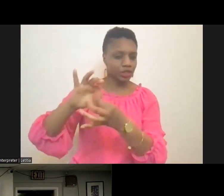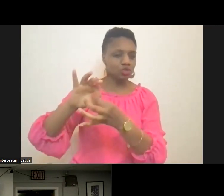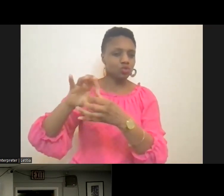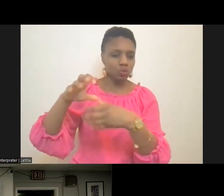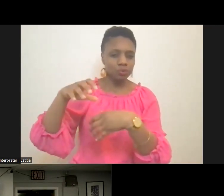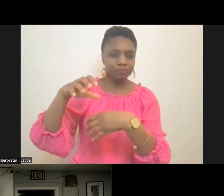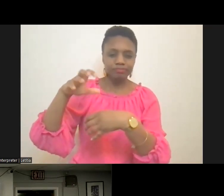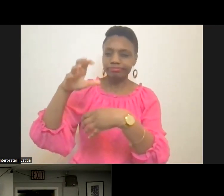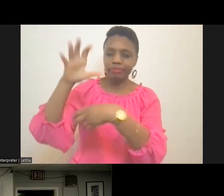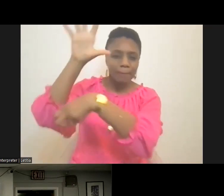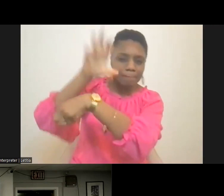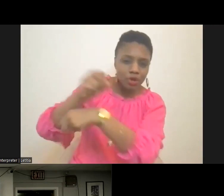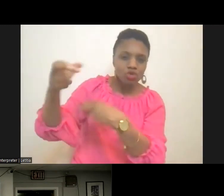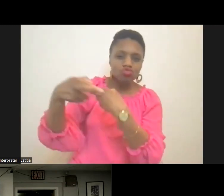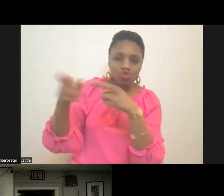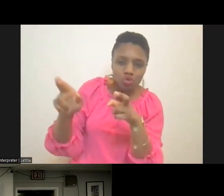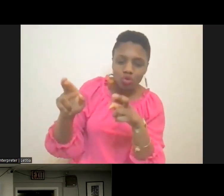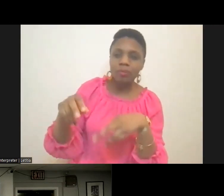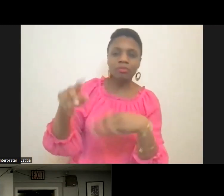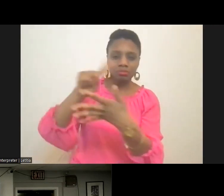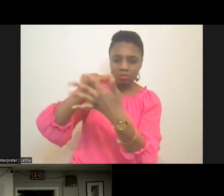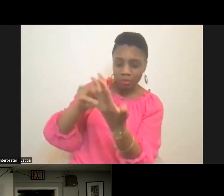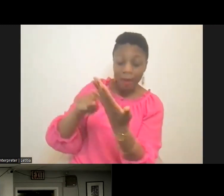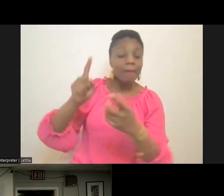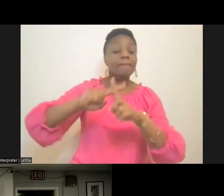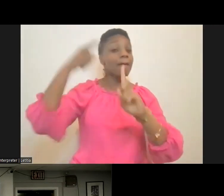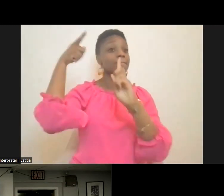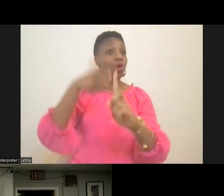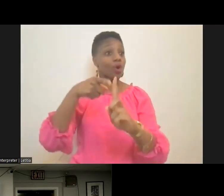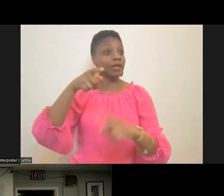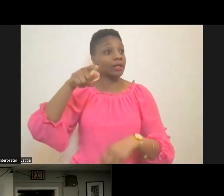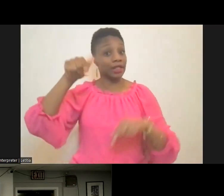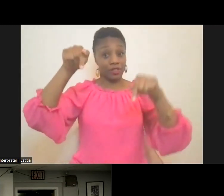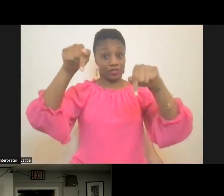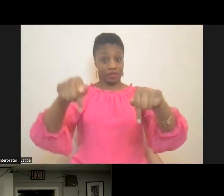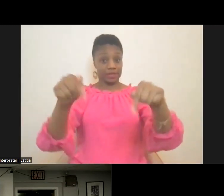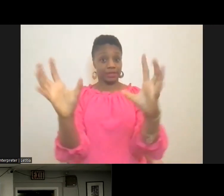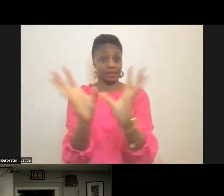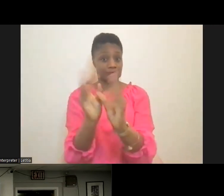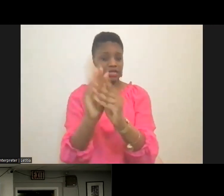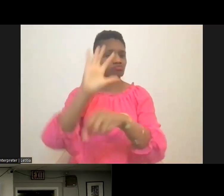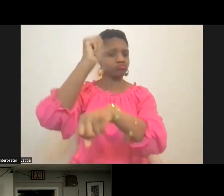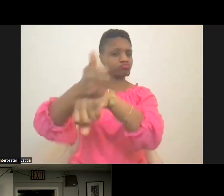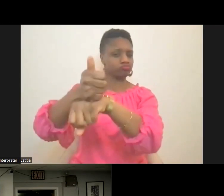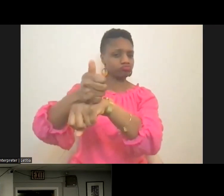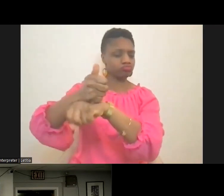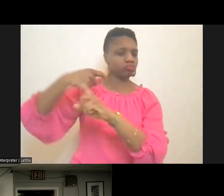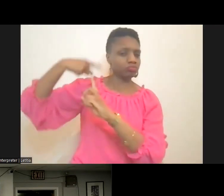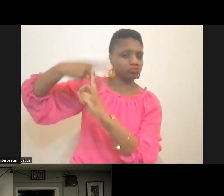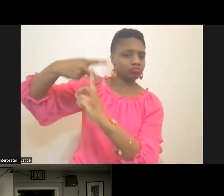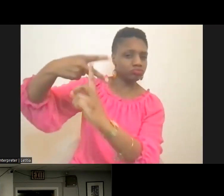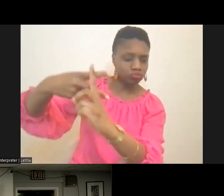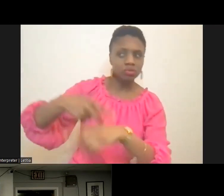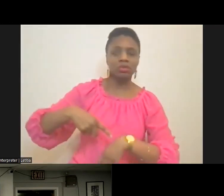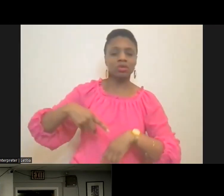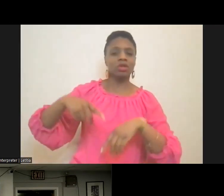figure out those logistical questions. But so we have the schedule, we have the locations. And so what do